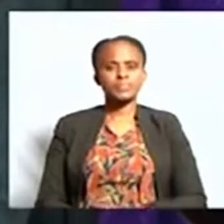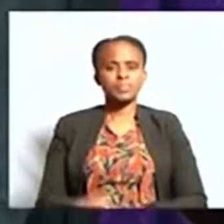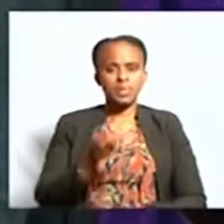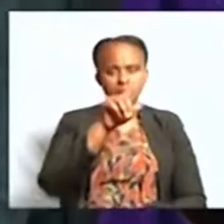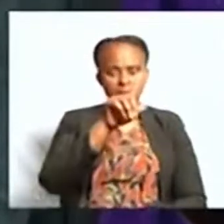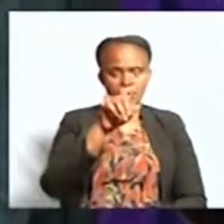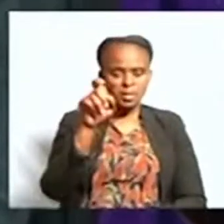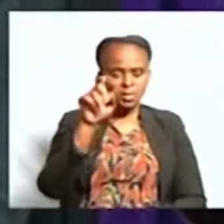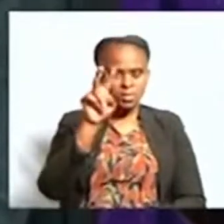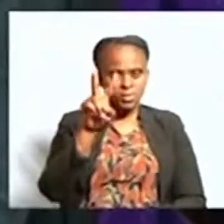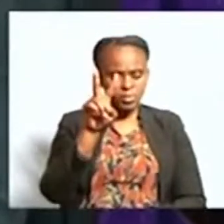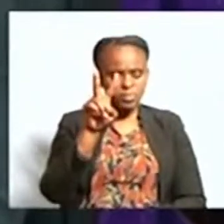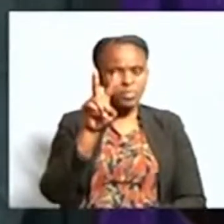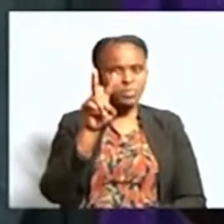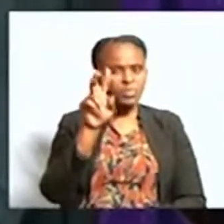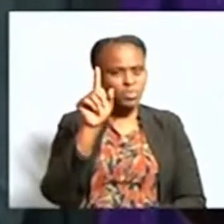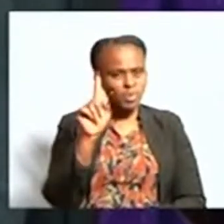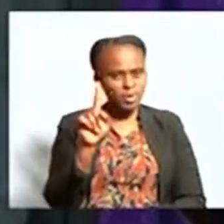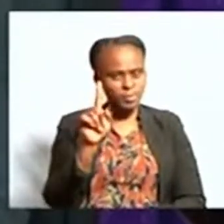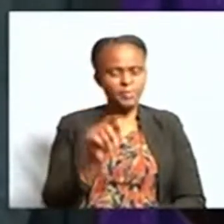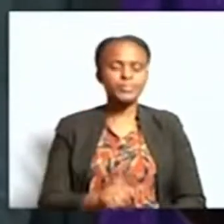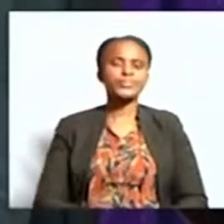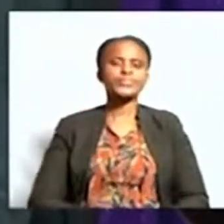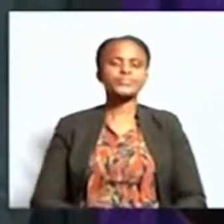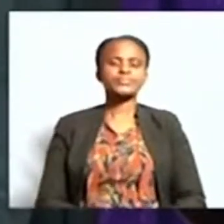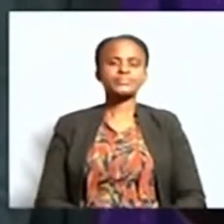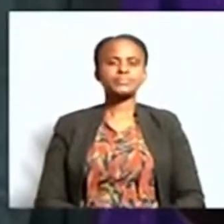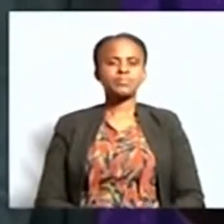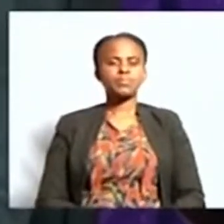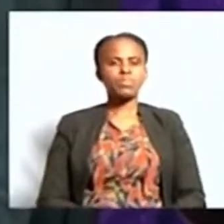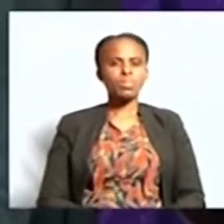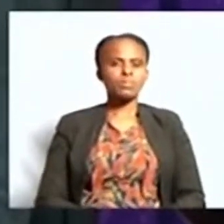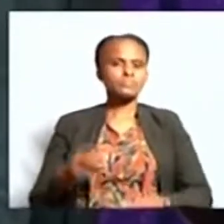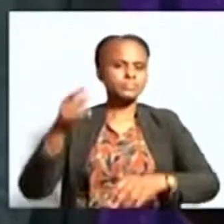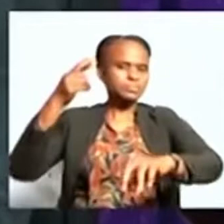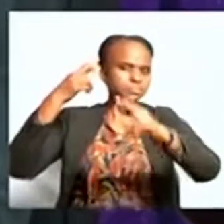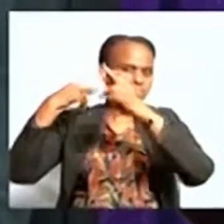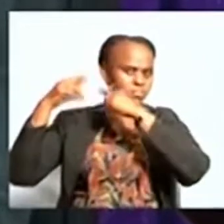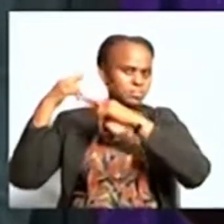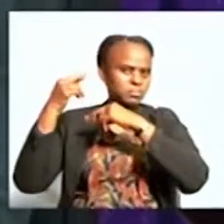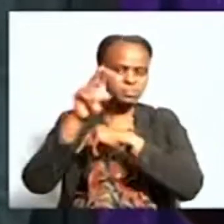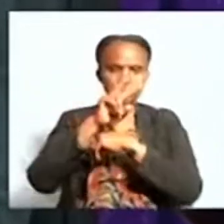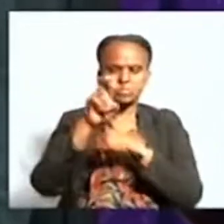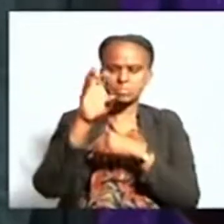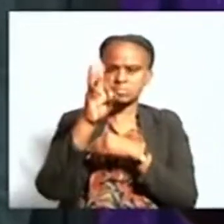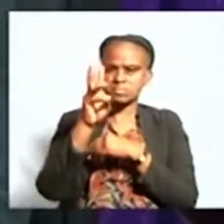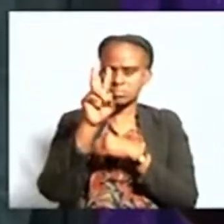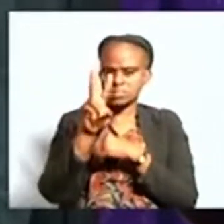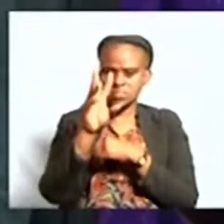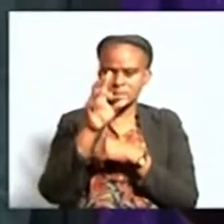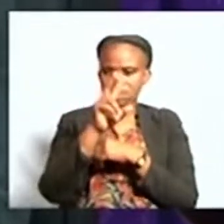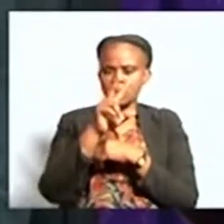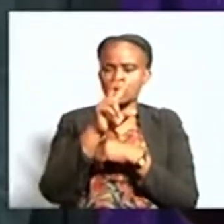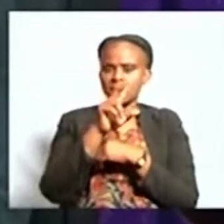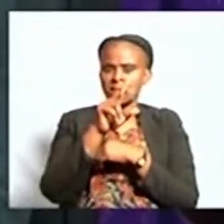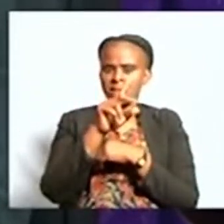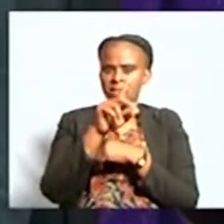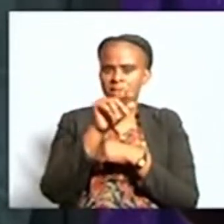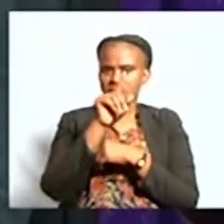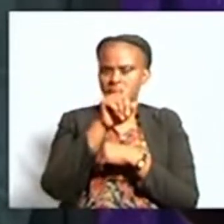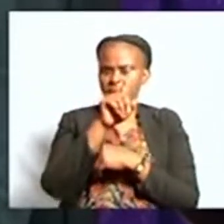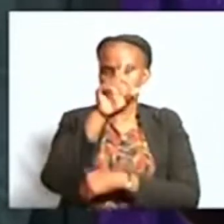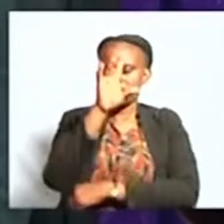102, subsection 1. A review of 269, that is